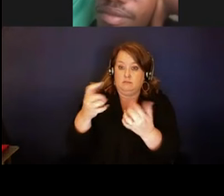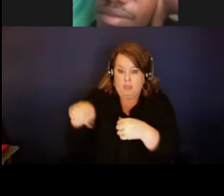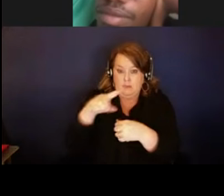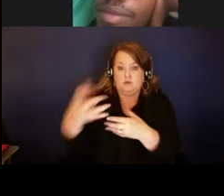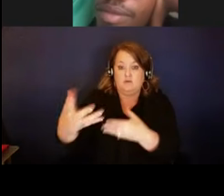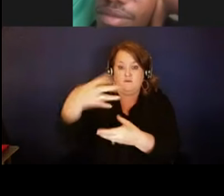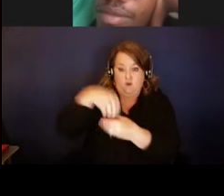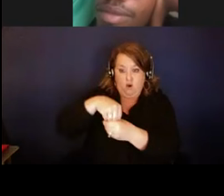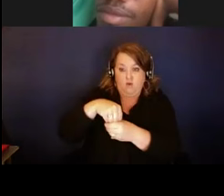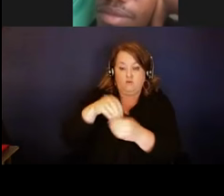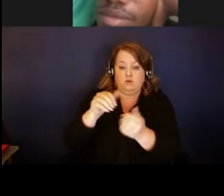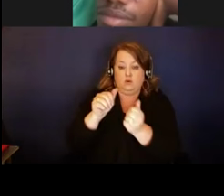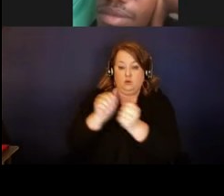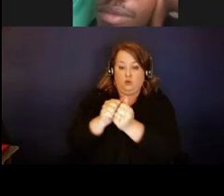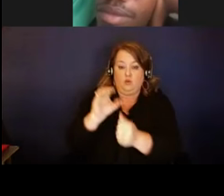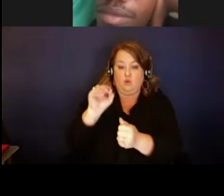involved in Oregon.